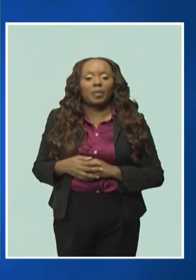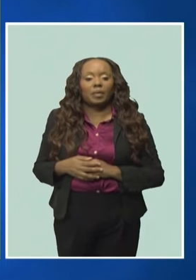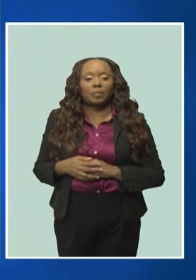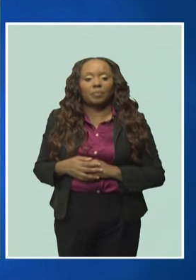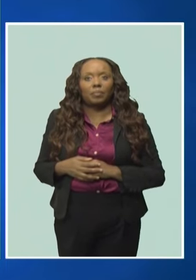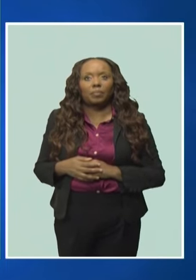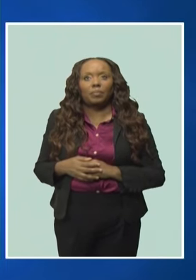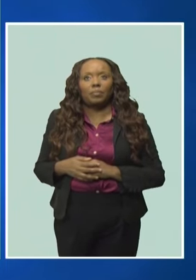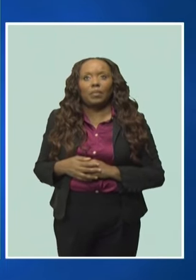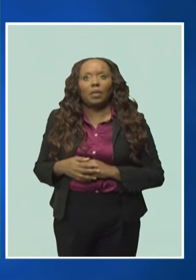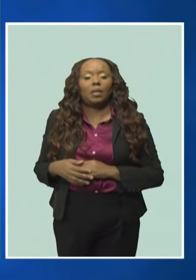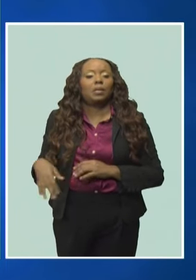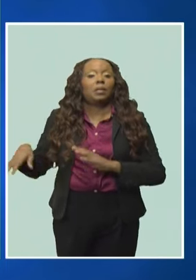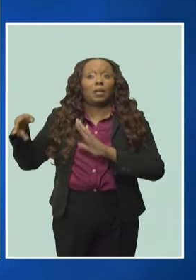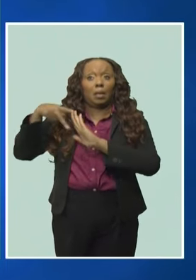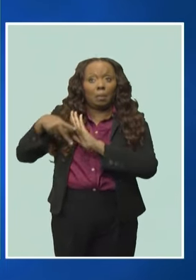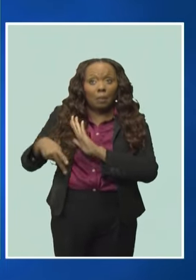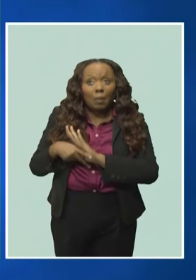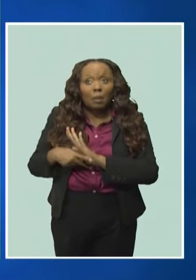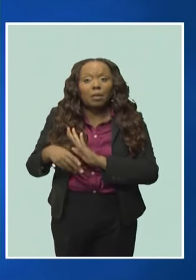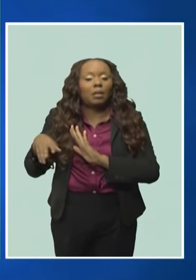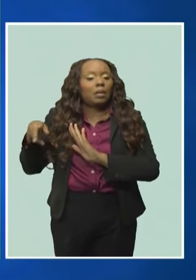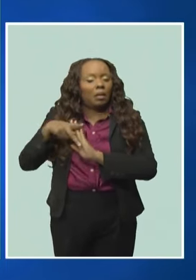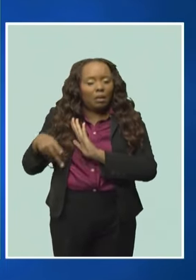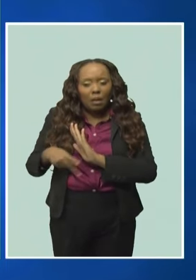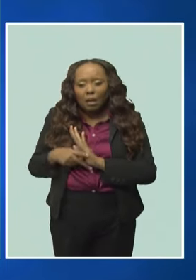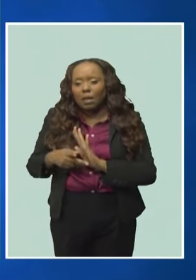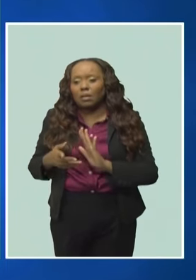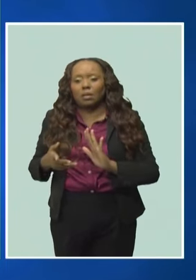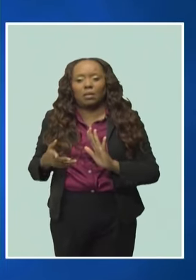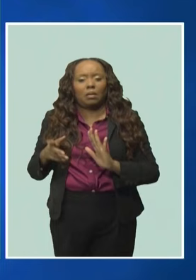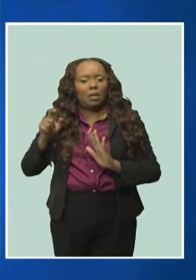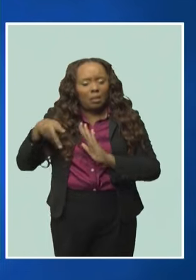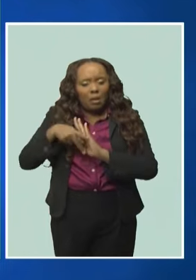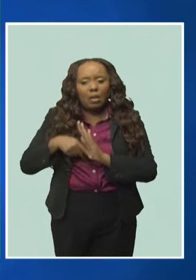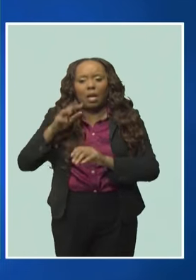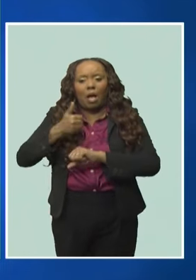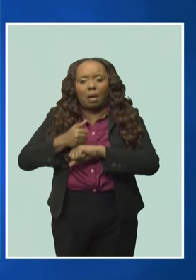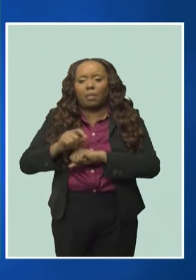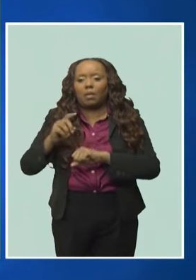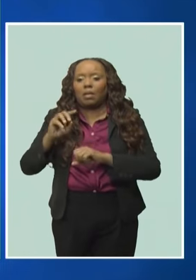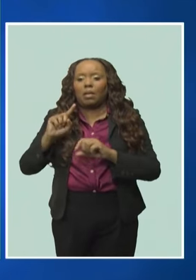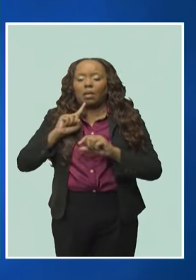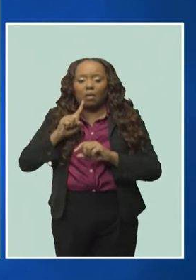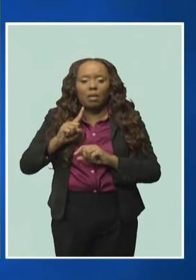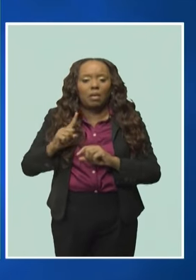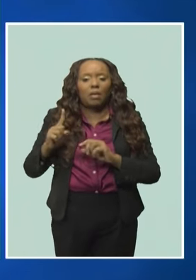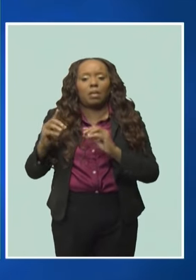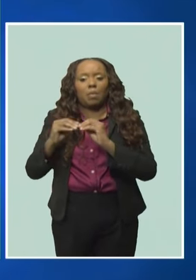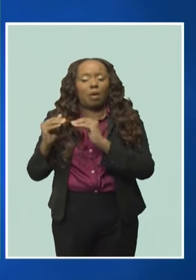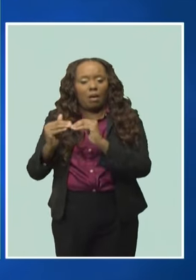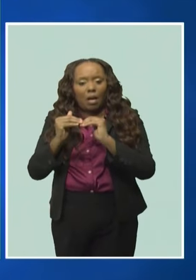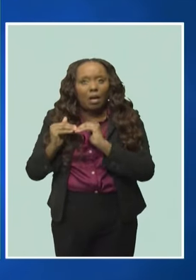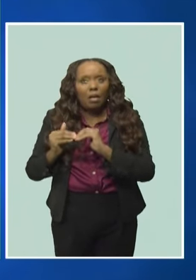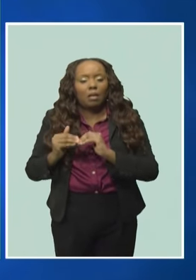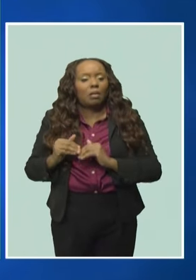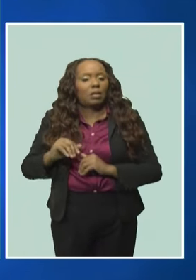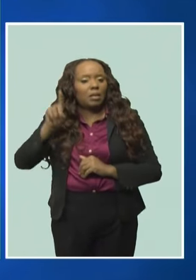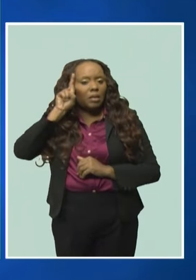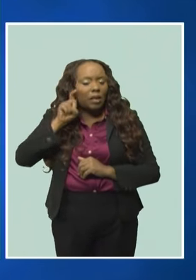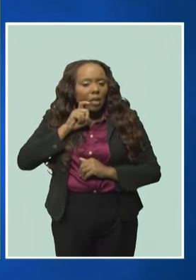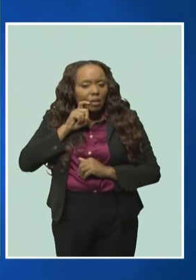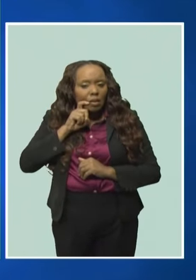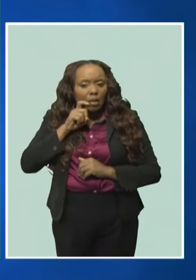Inter-American standards are evident, for example, in access or limited access to sexual and reproductive rights. The